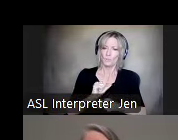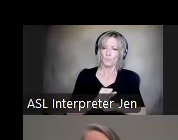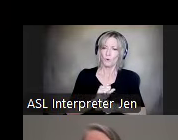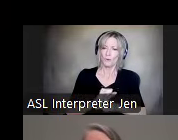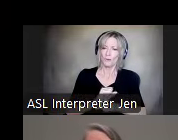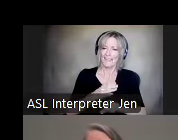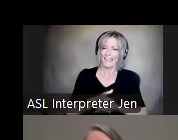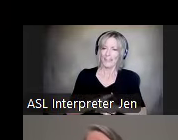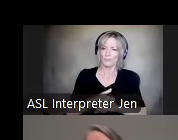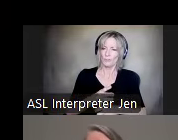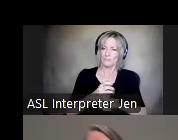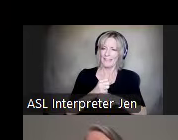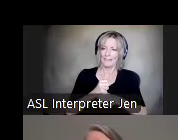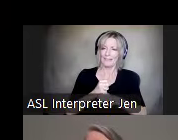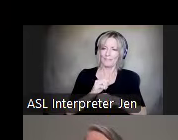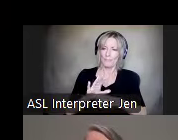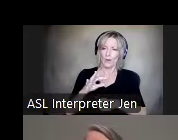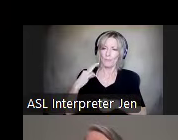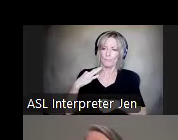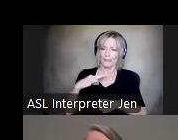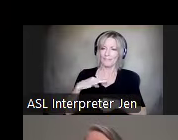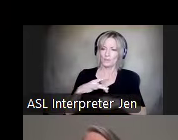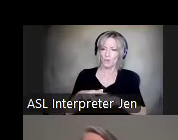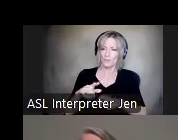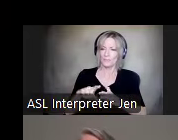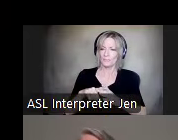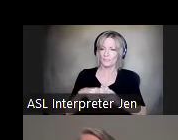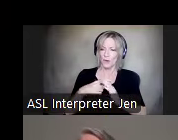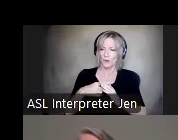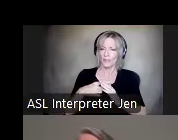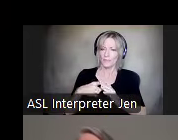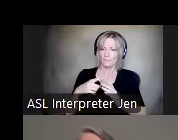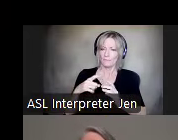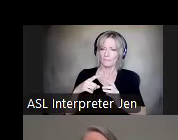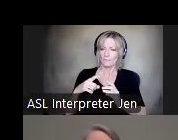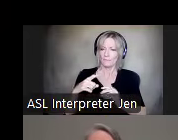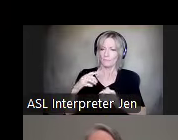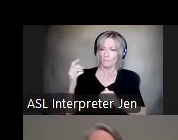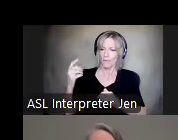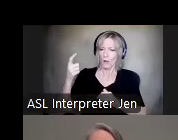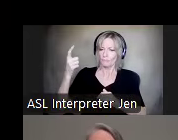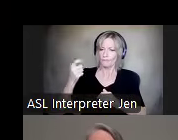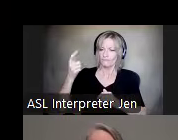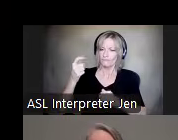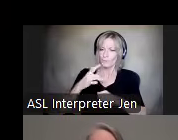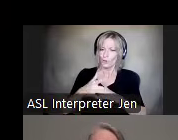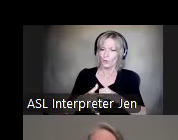after receiving their benefits early, starting and claiming their benefits early. And